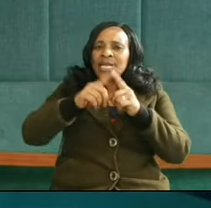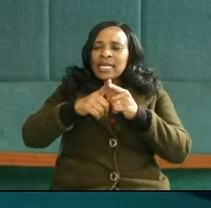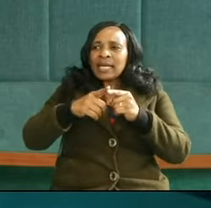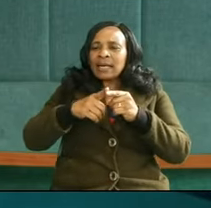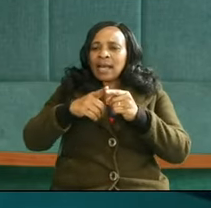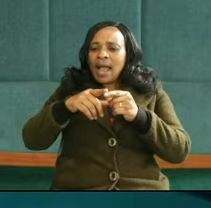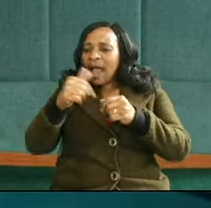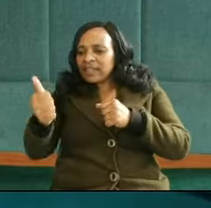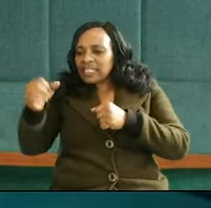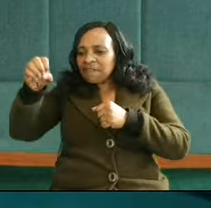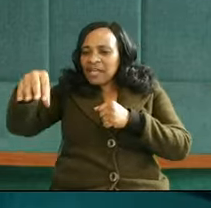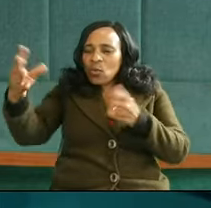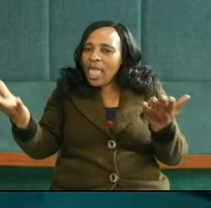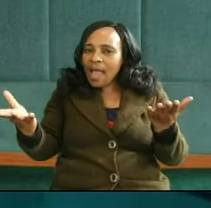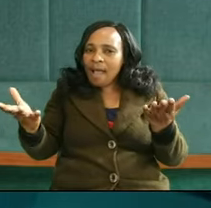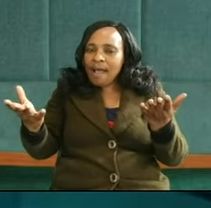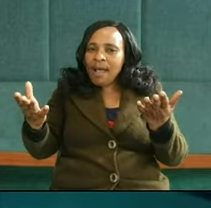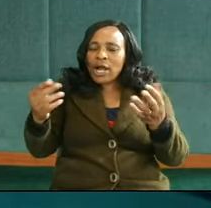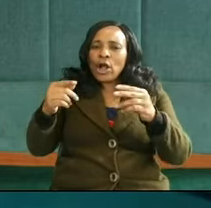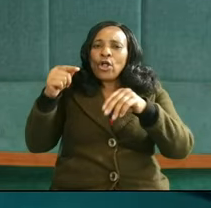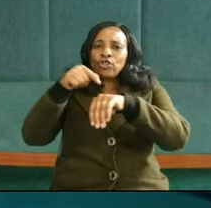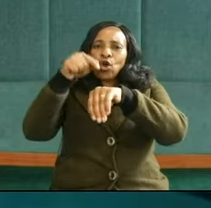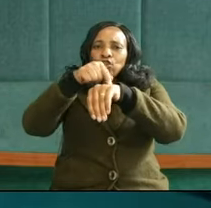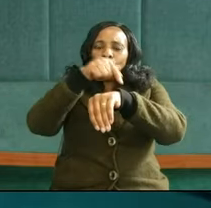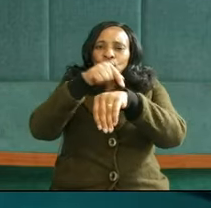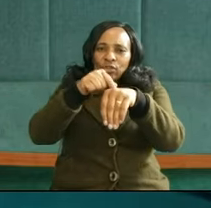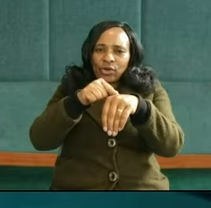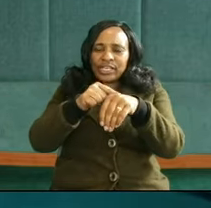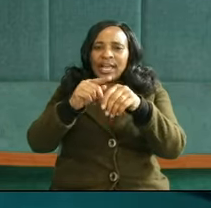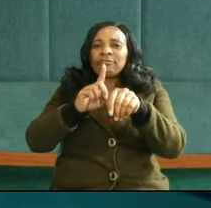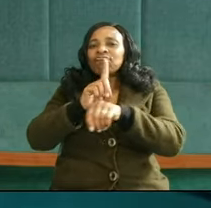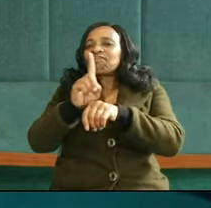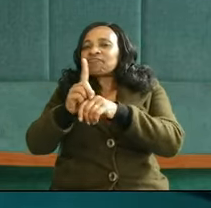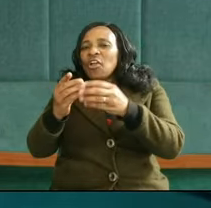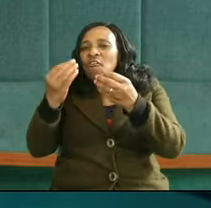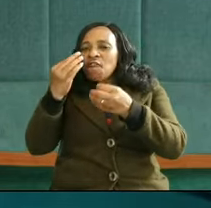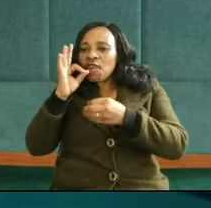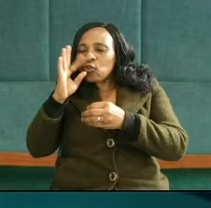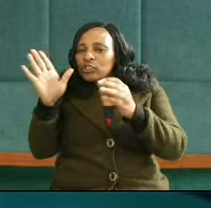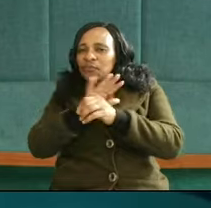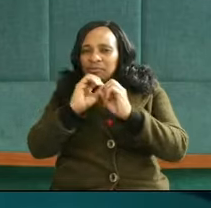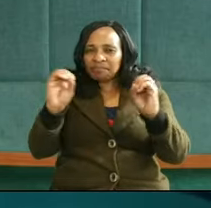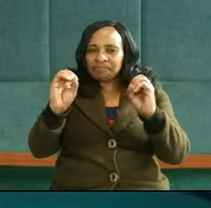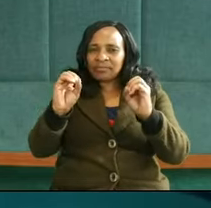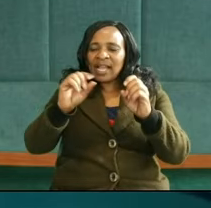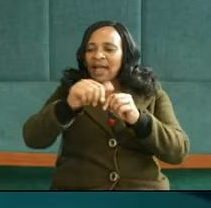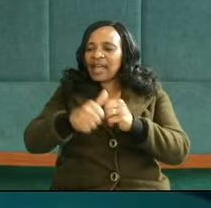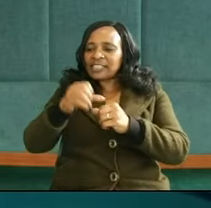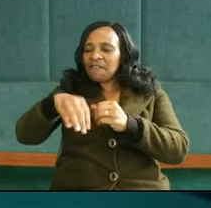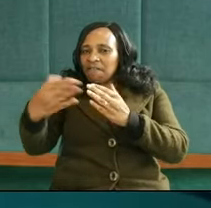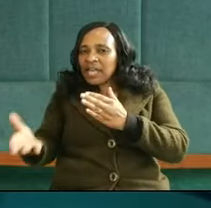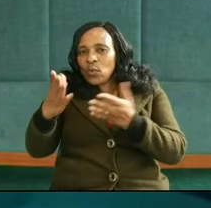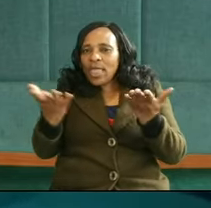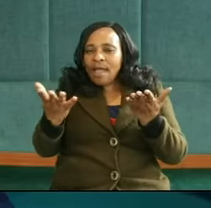thorns. They sprouted and they were choked by the thorns. They were not fruitful. Others fell along a rock and